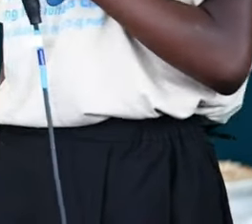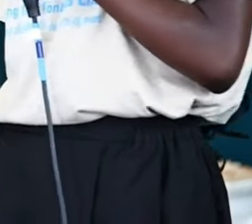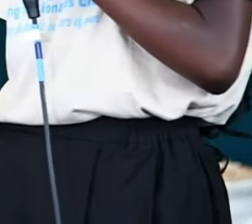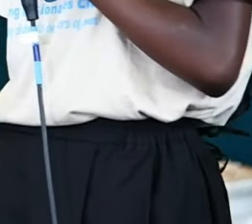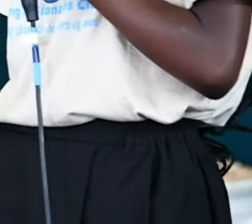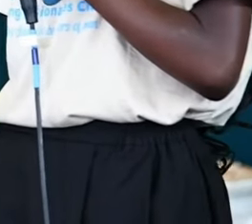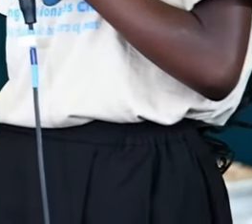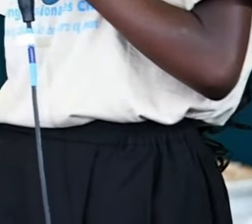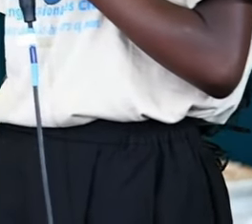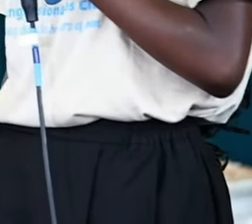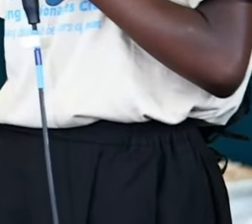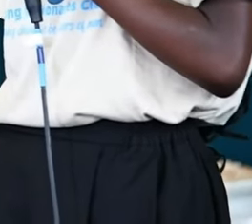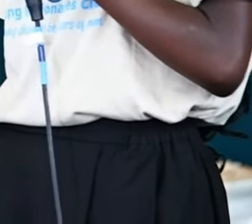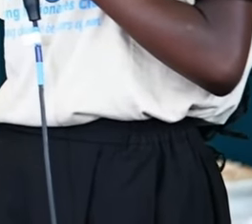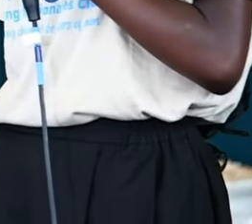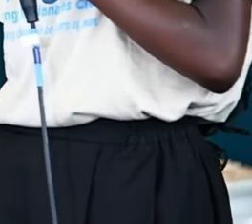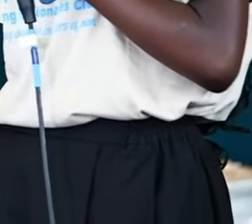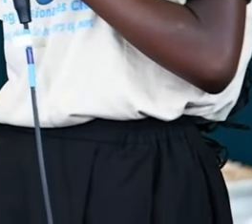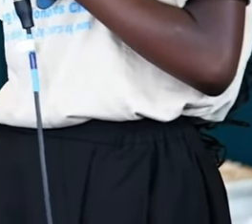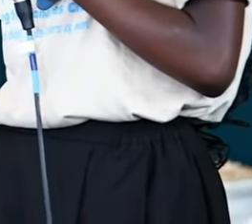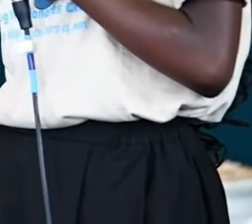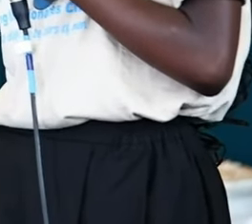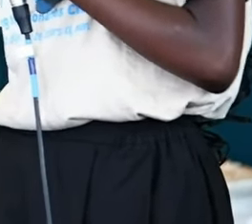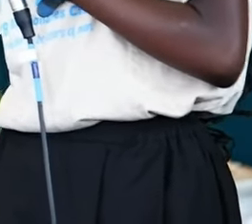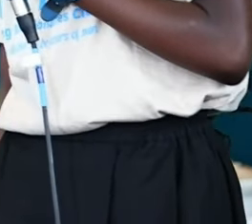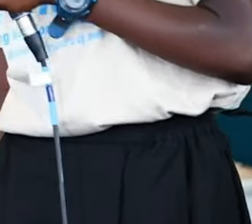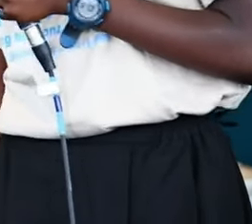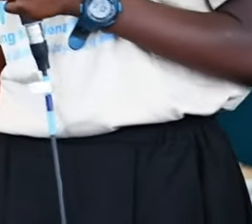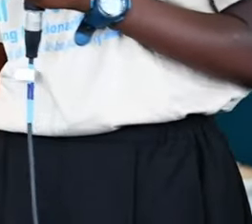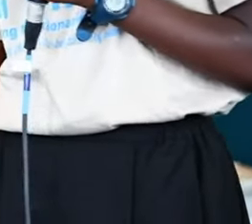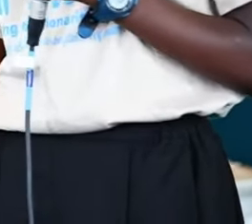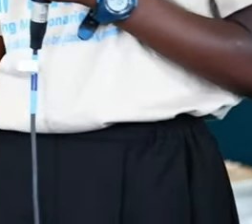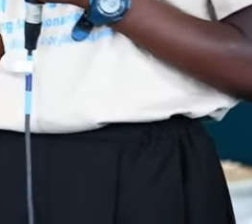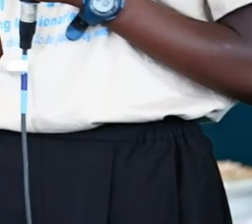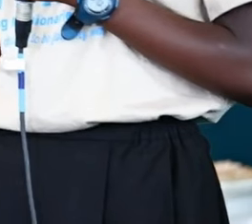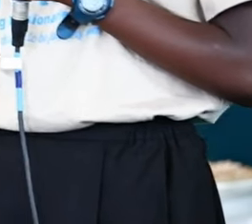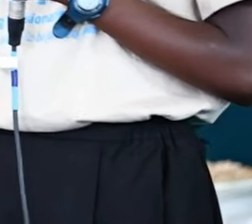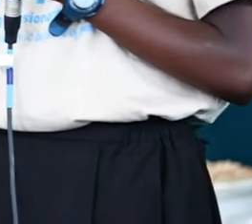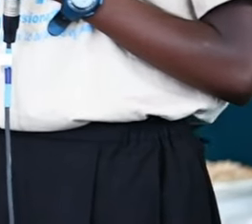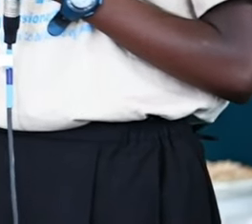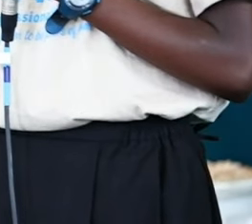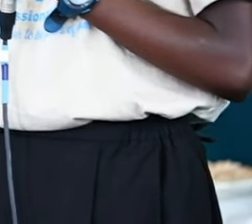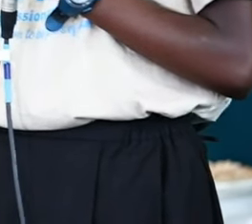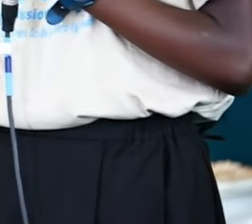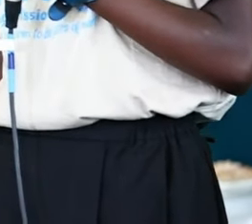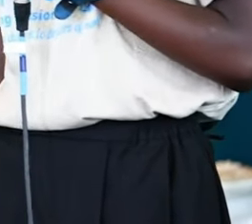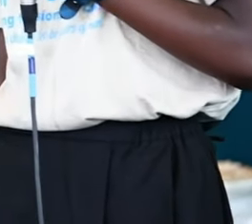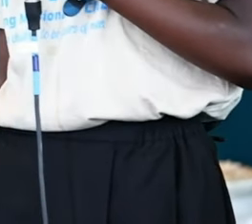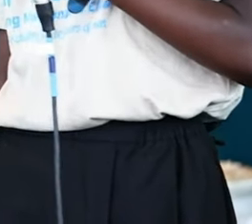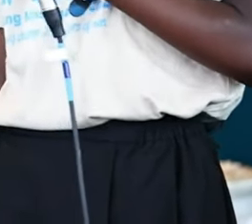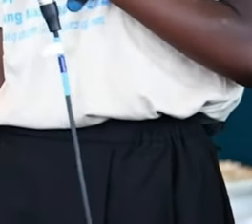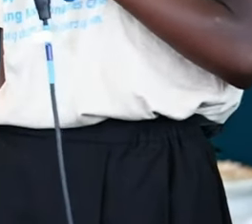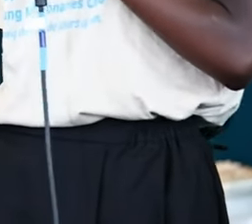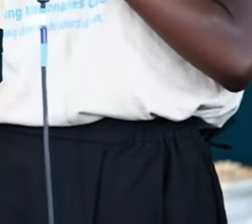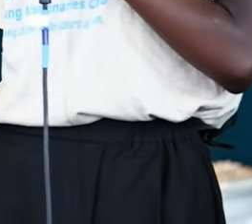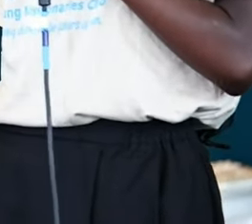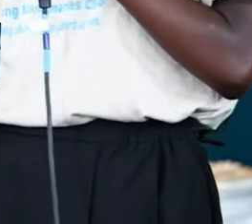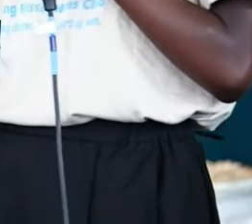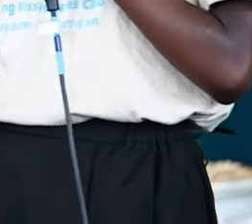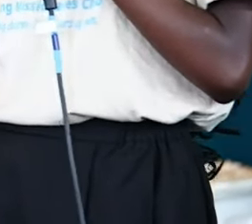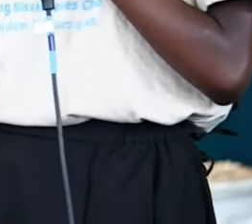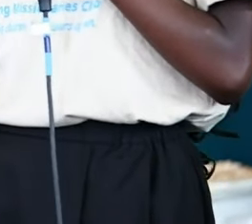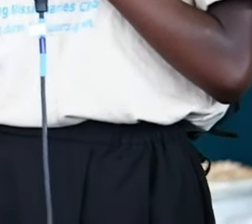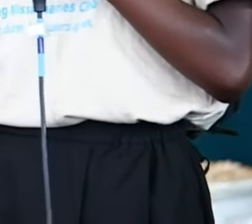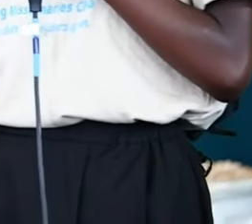friends. No, Lenora, the Holy Spirit is God. What? I thought Jesus is God.